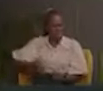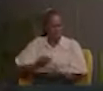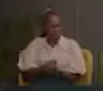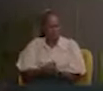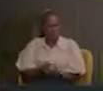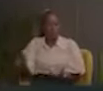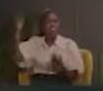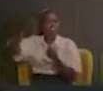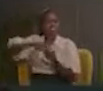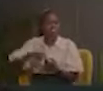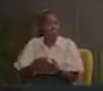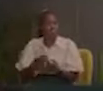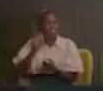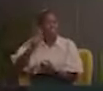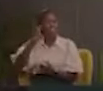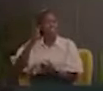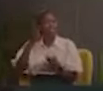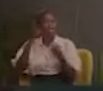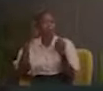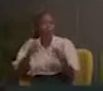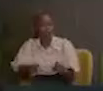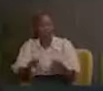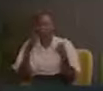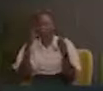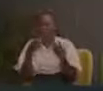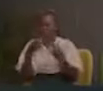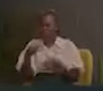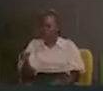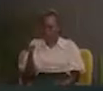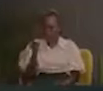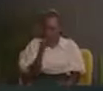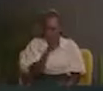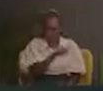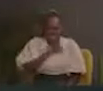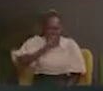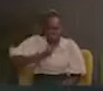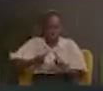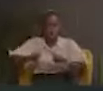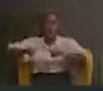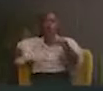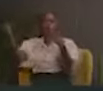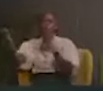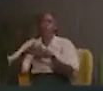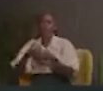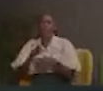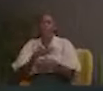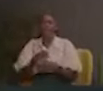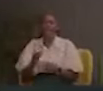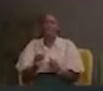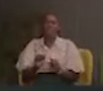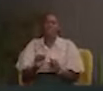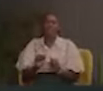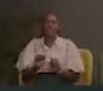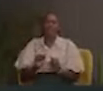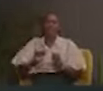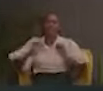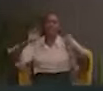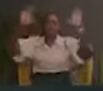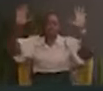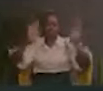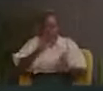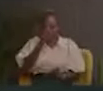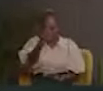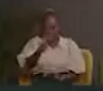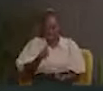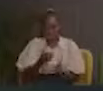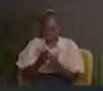Exodus happened. Many of us would need to go back and submit ourselves by the Spirit and through the Word to